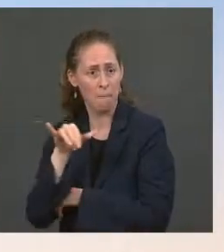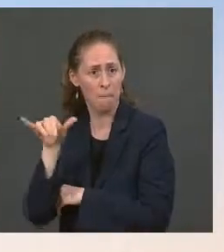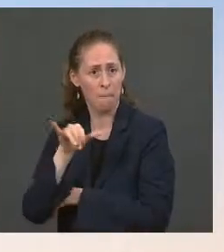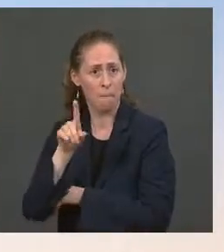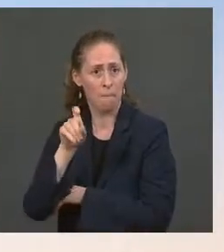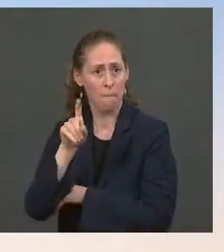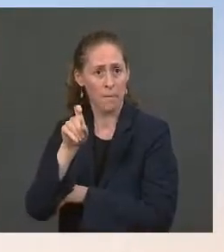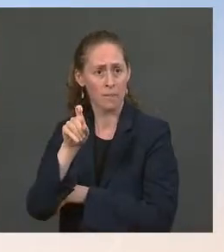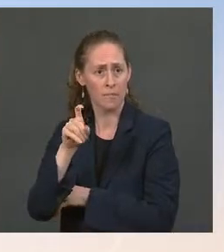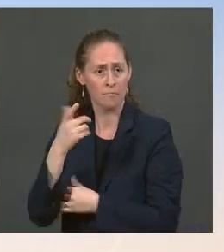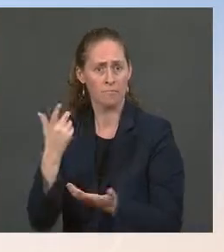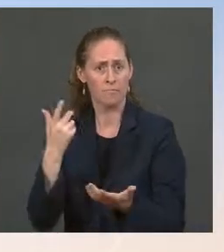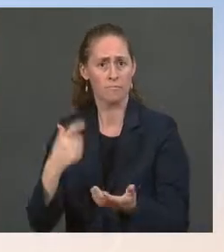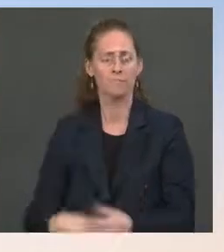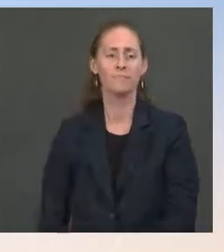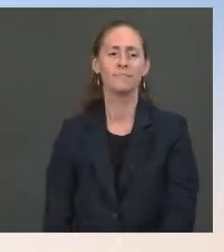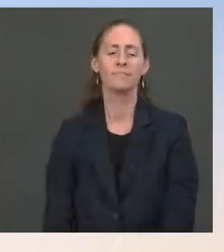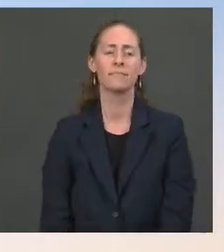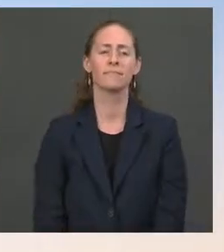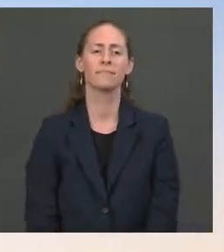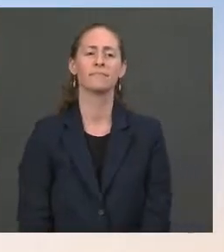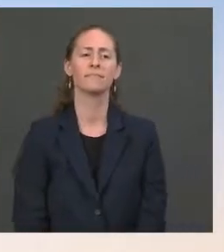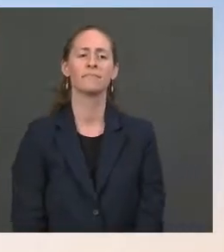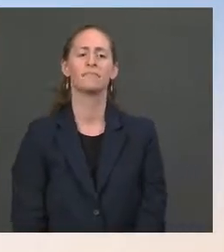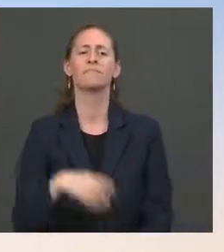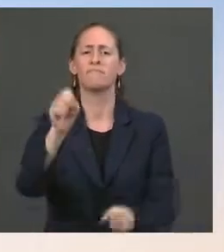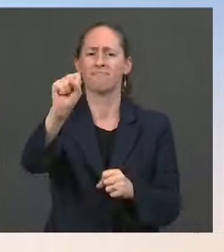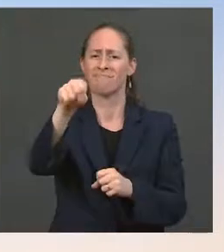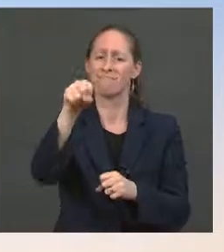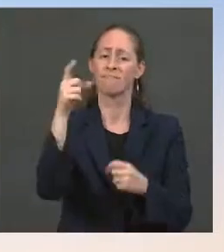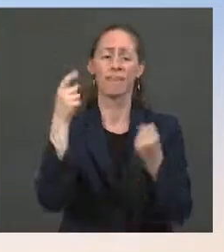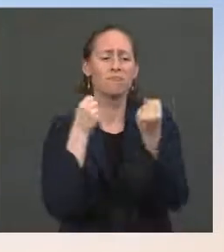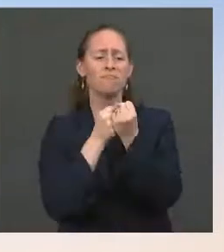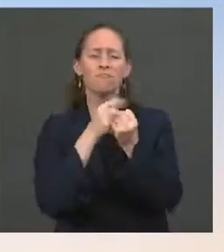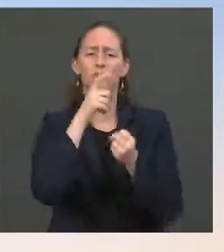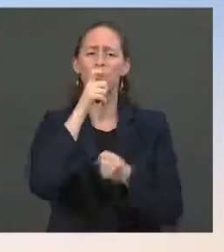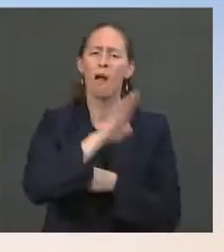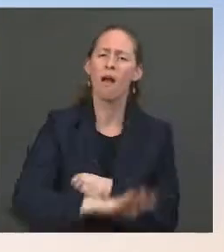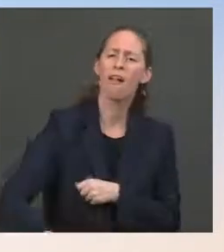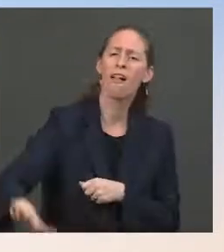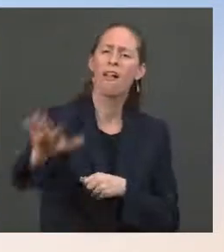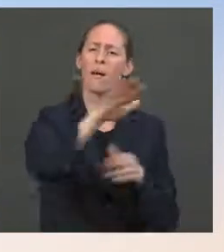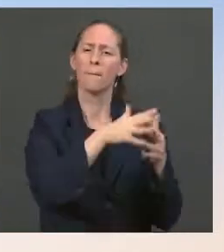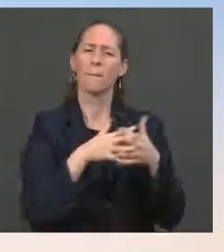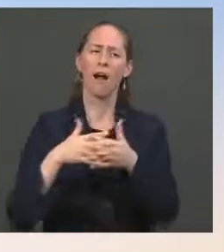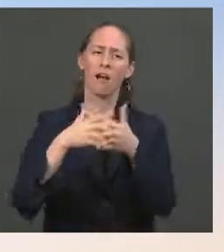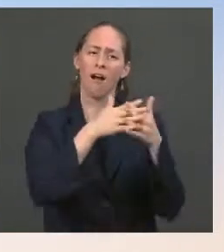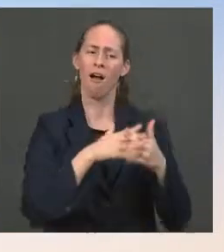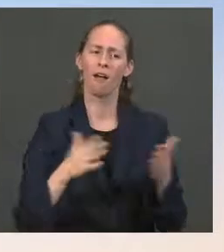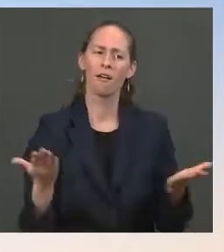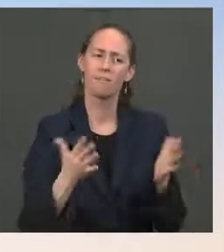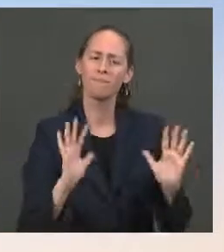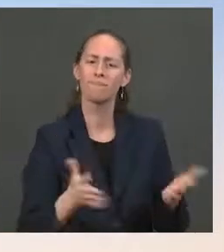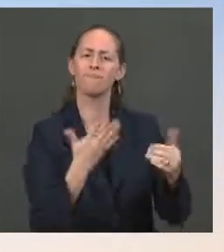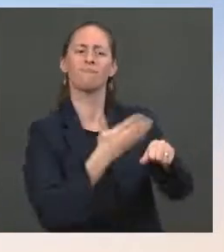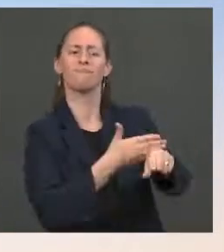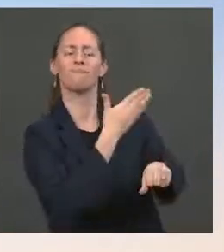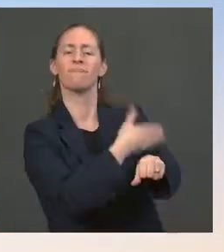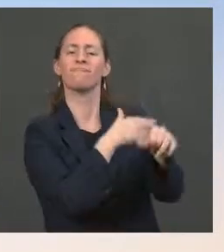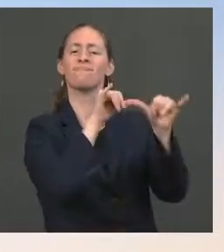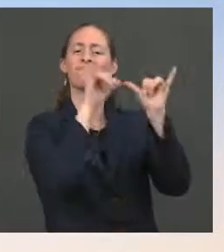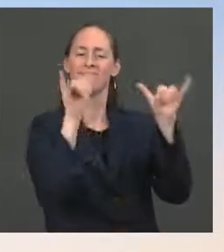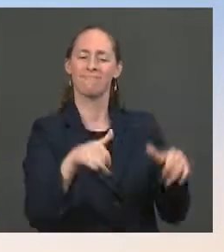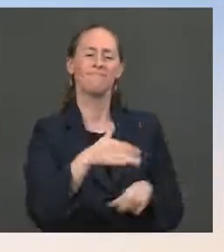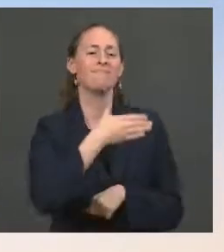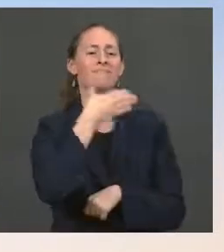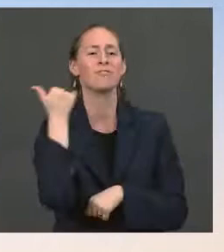he is going to continue to press forward with both the infrastructure package and the reconciliation package, and that's what the discussions with members